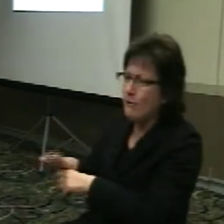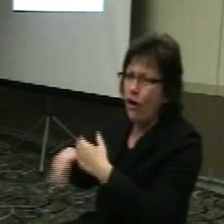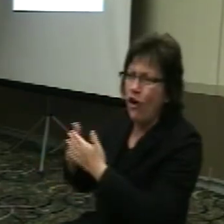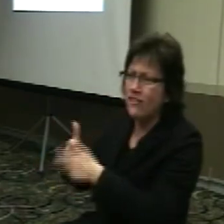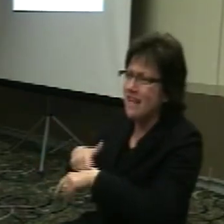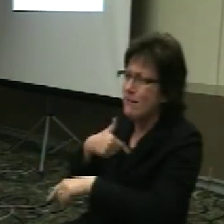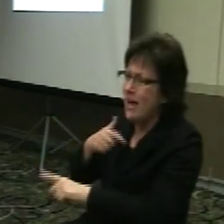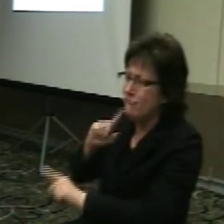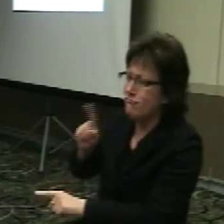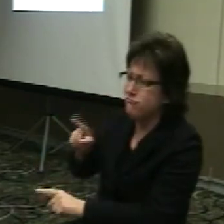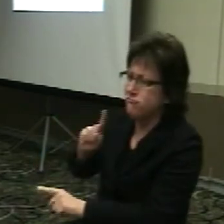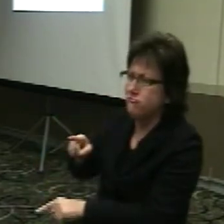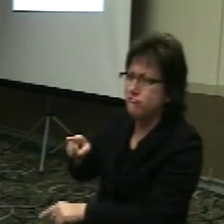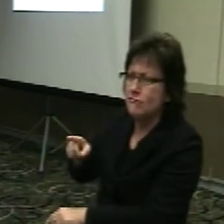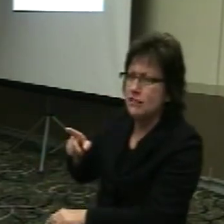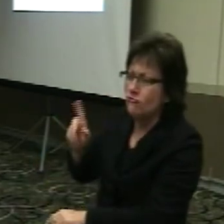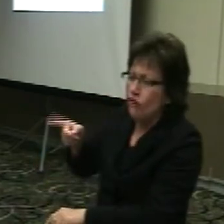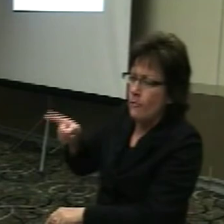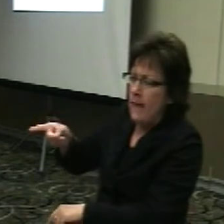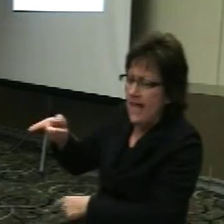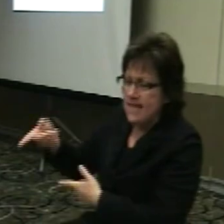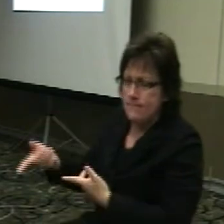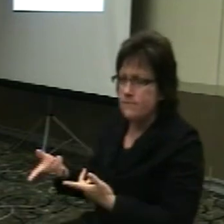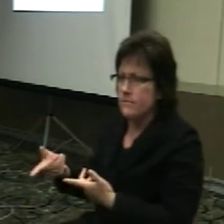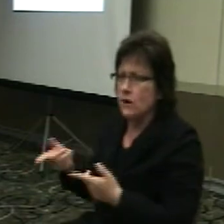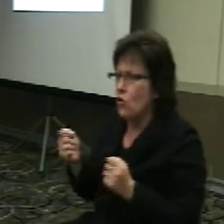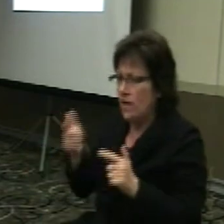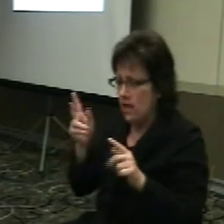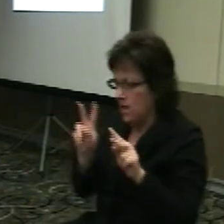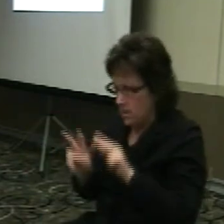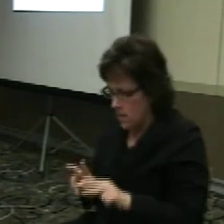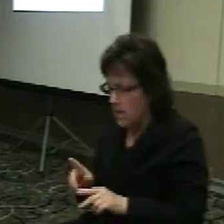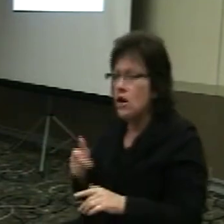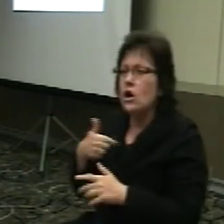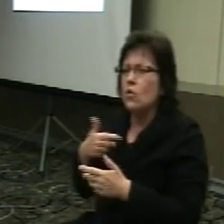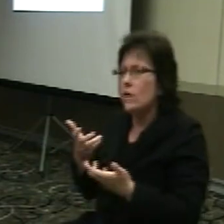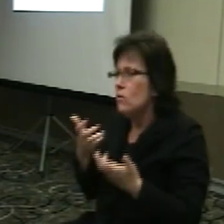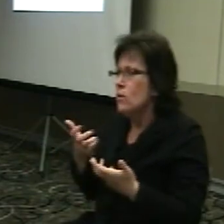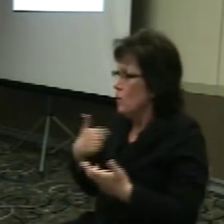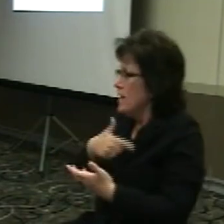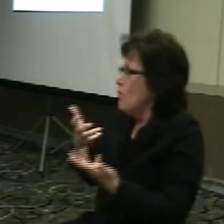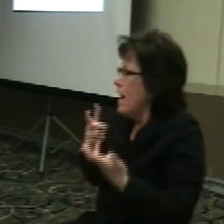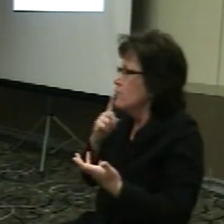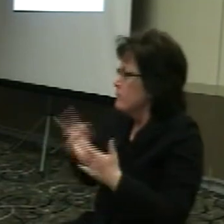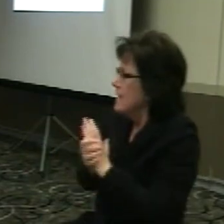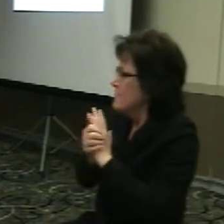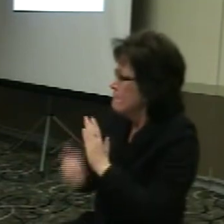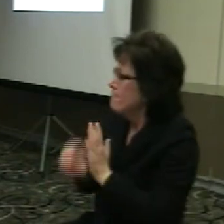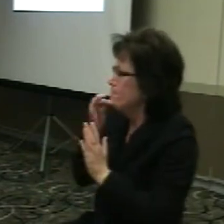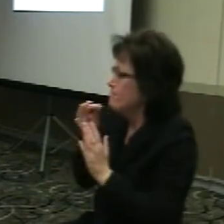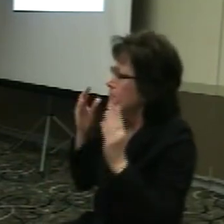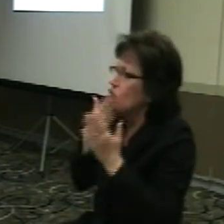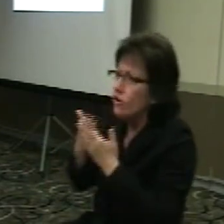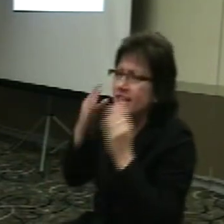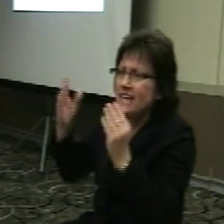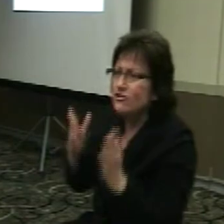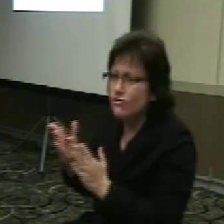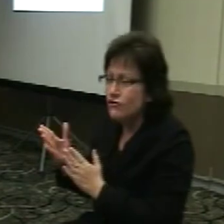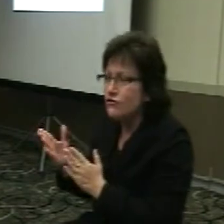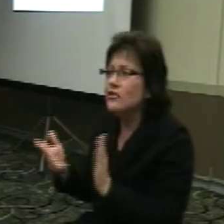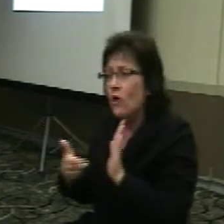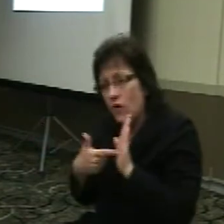reprimand. All right? They will quickly scan because we want to be competent. What it provides is a picture.